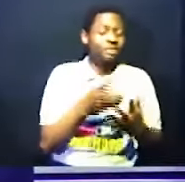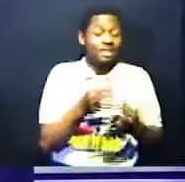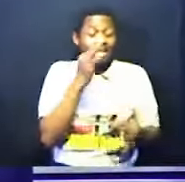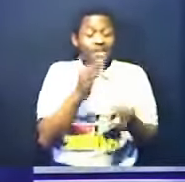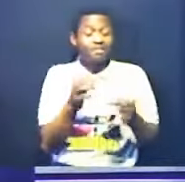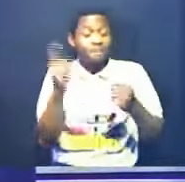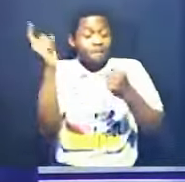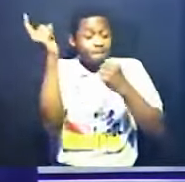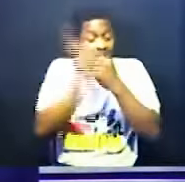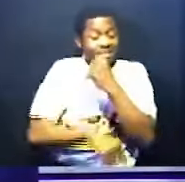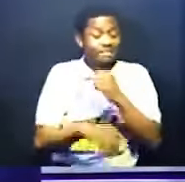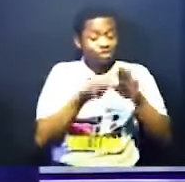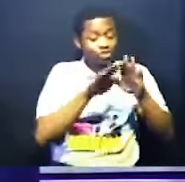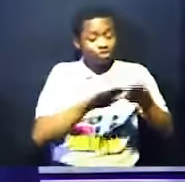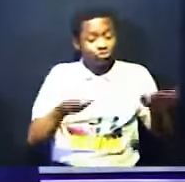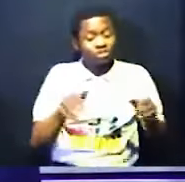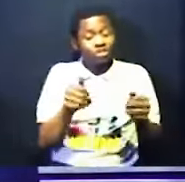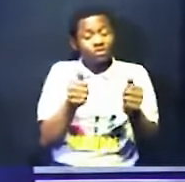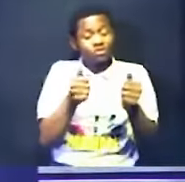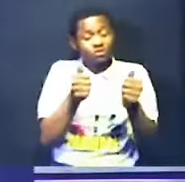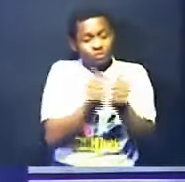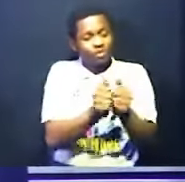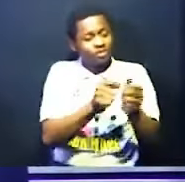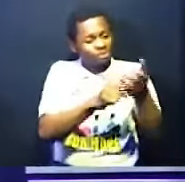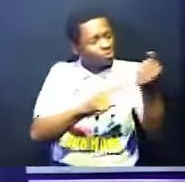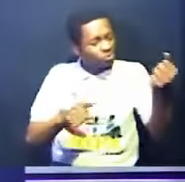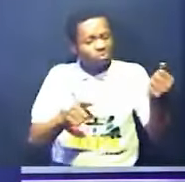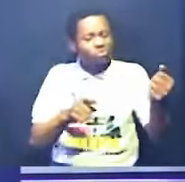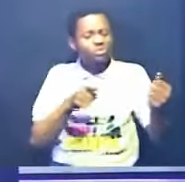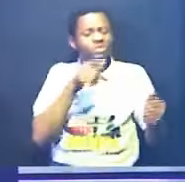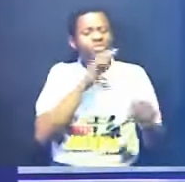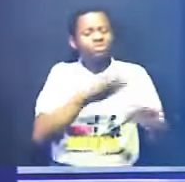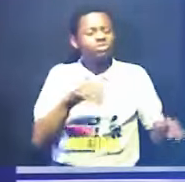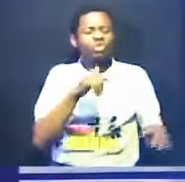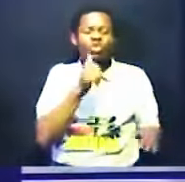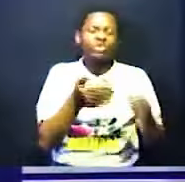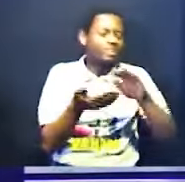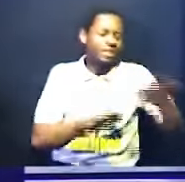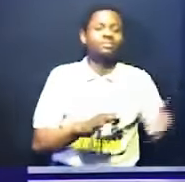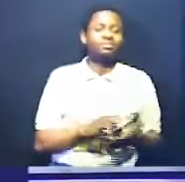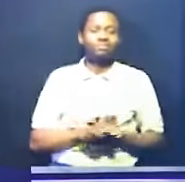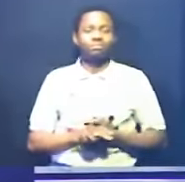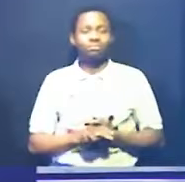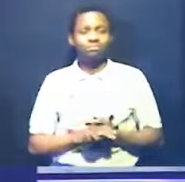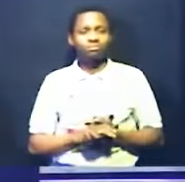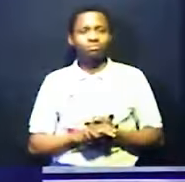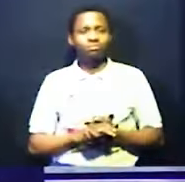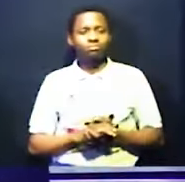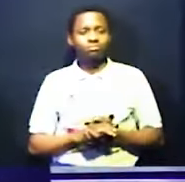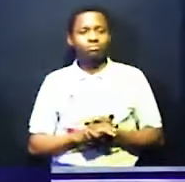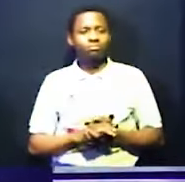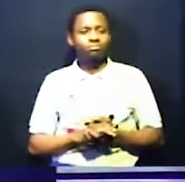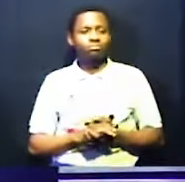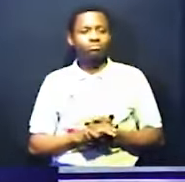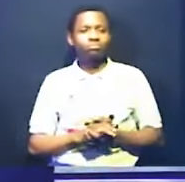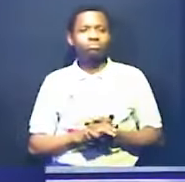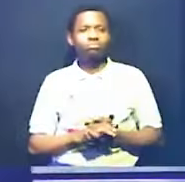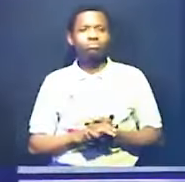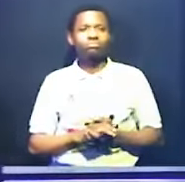And far atinitine and kame abofra. Na wode abashinwa